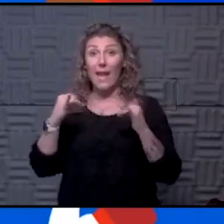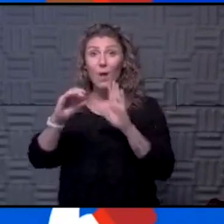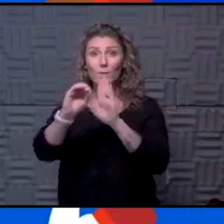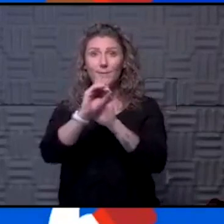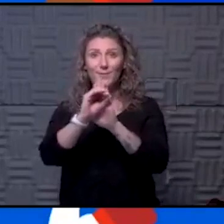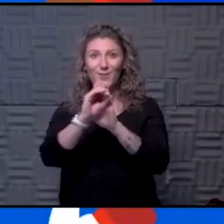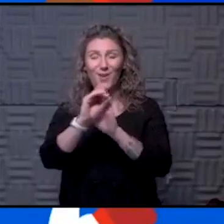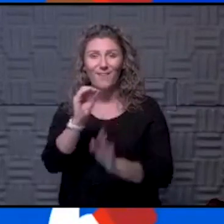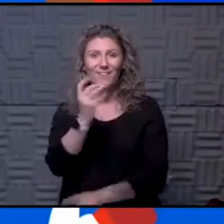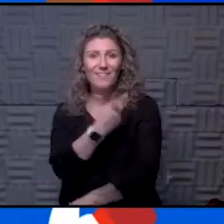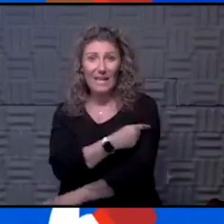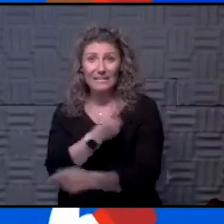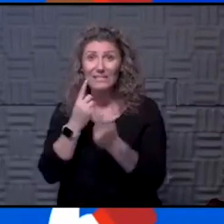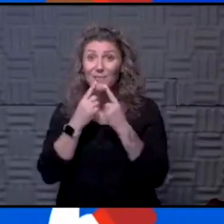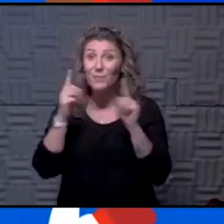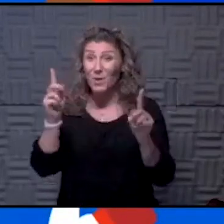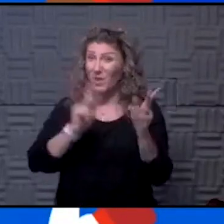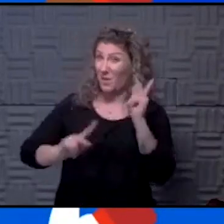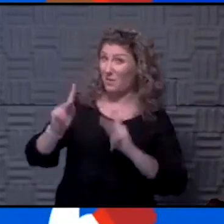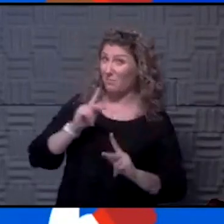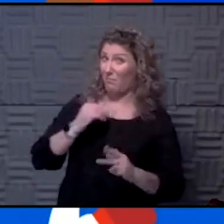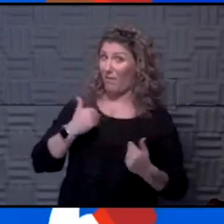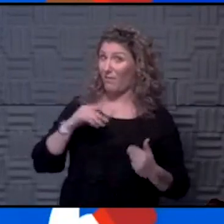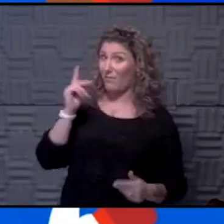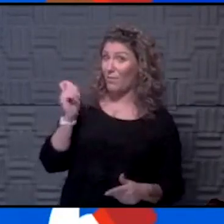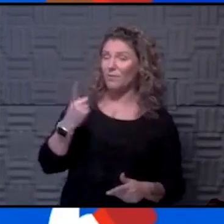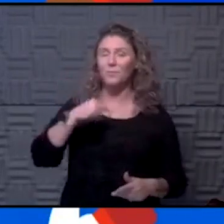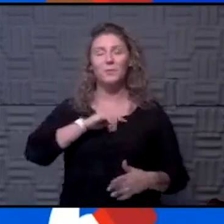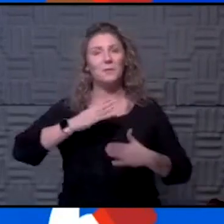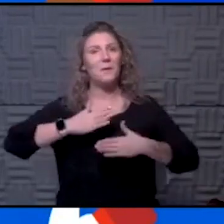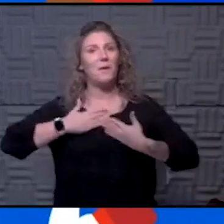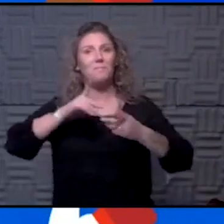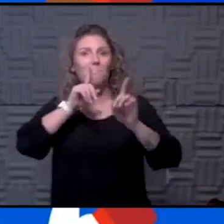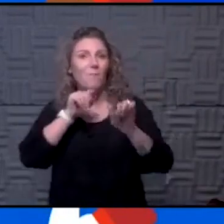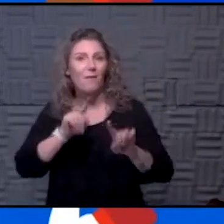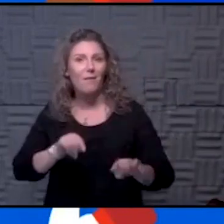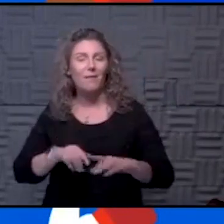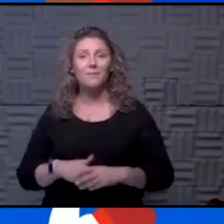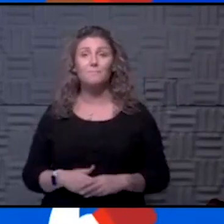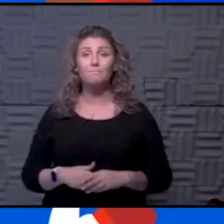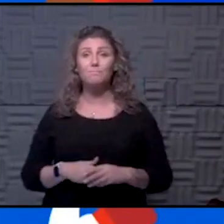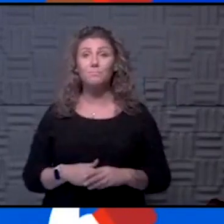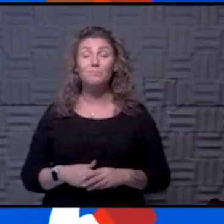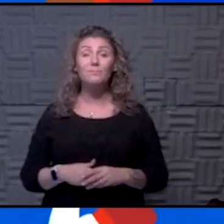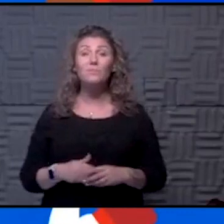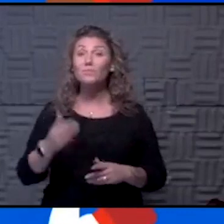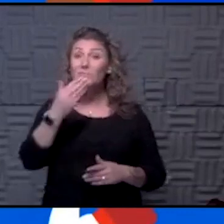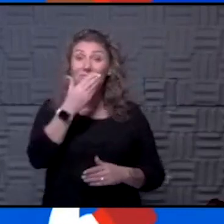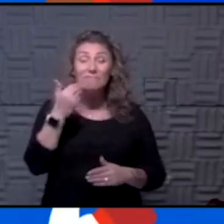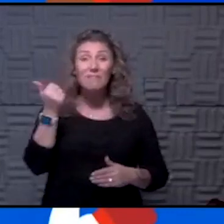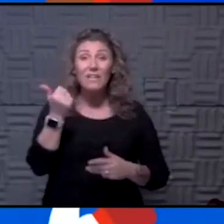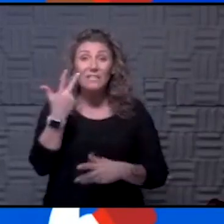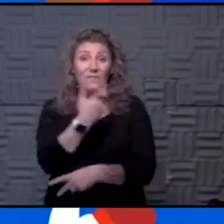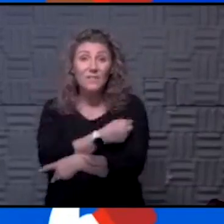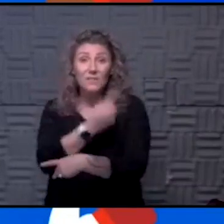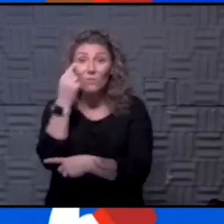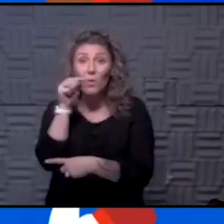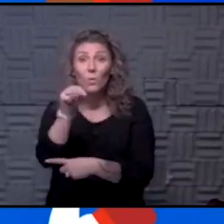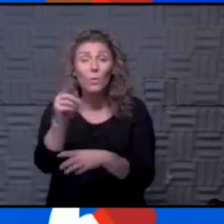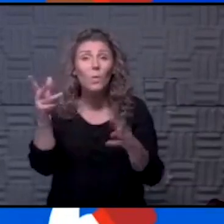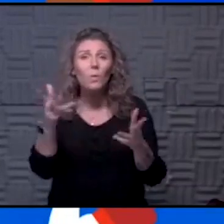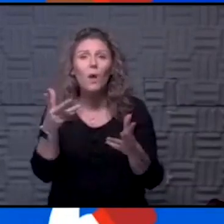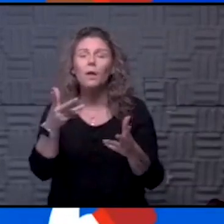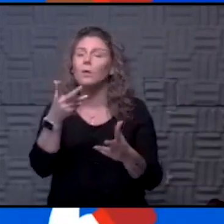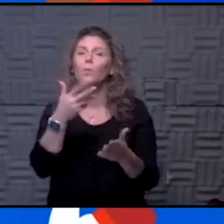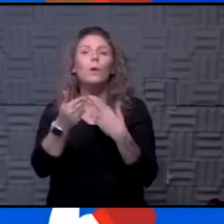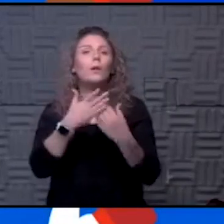works. So for those with questions, we're very happy to answer your questions. The best vaccine that's for you is the one that's available to you. They